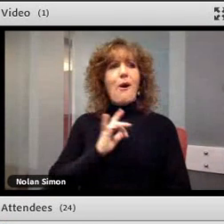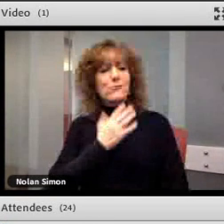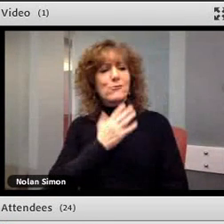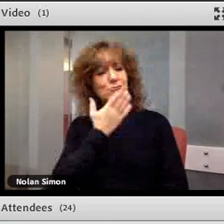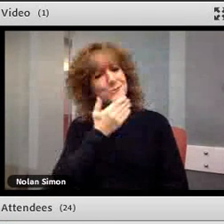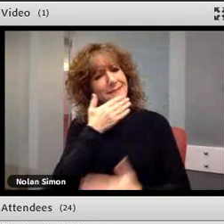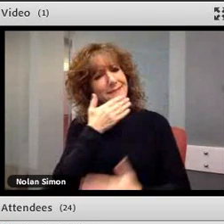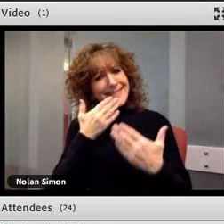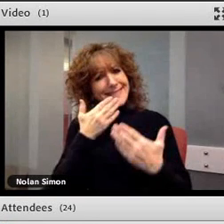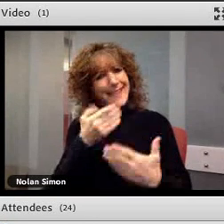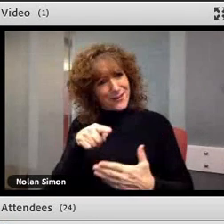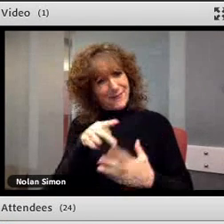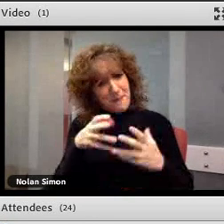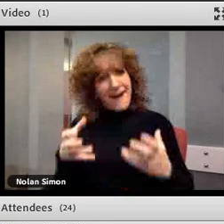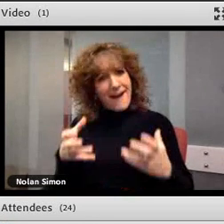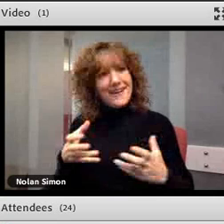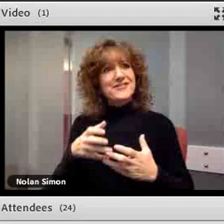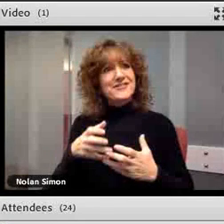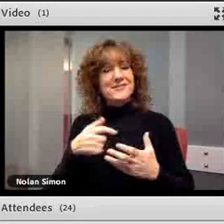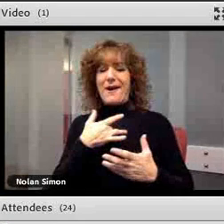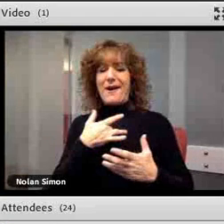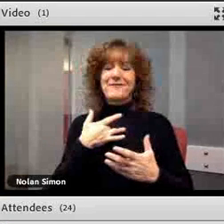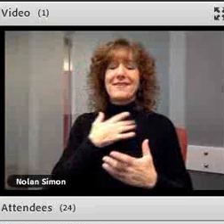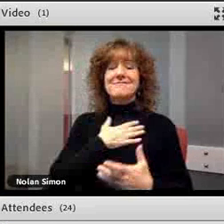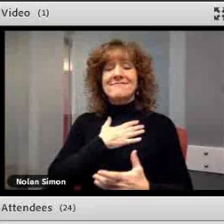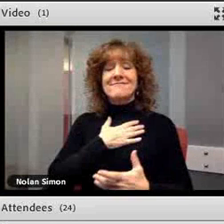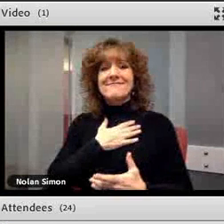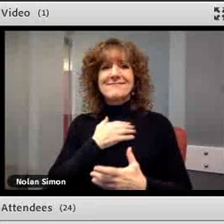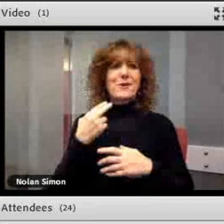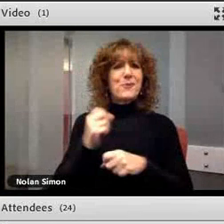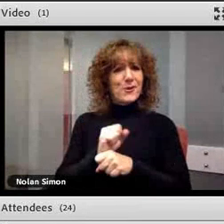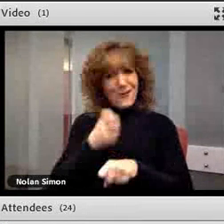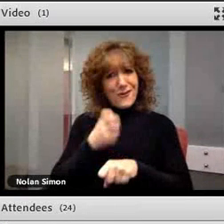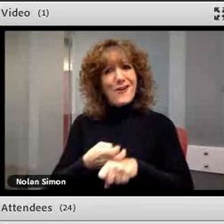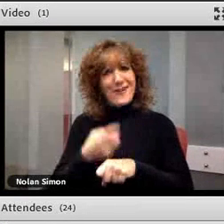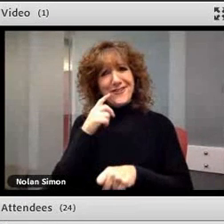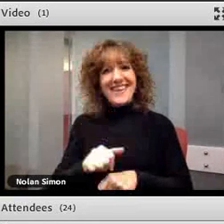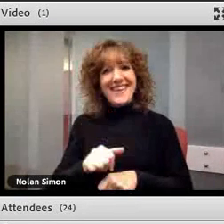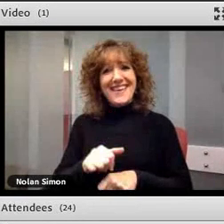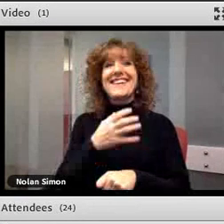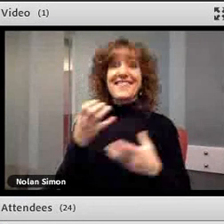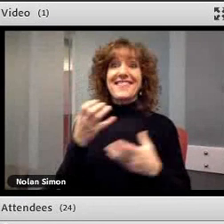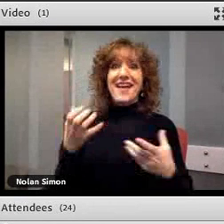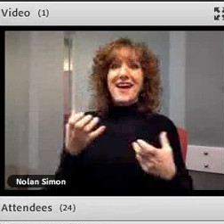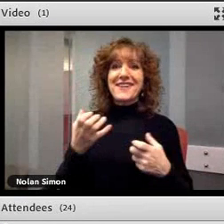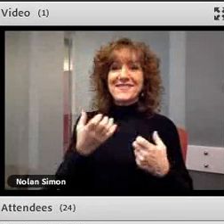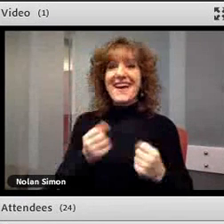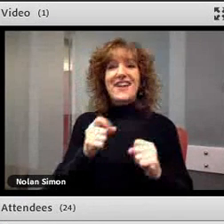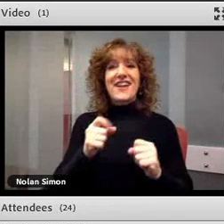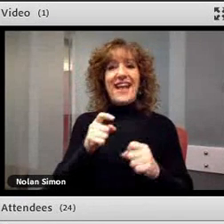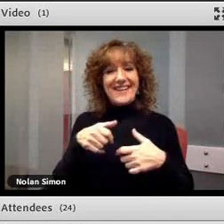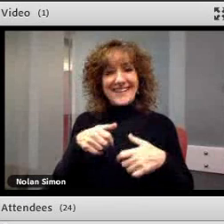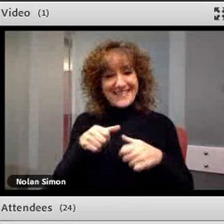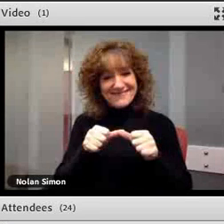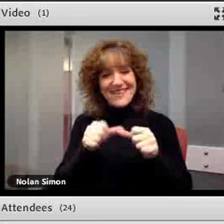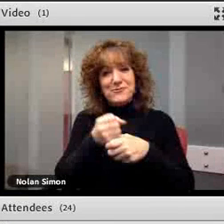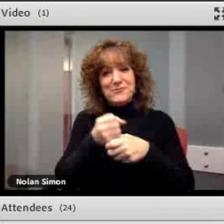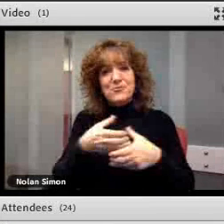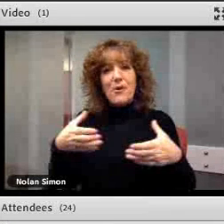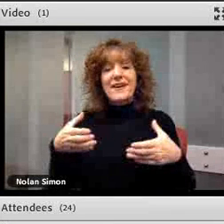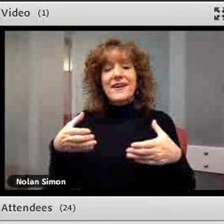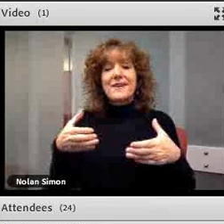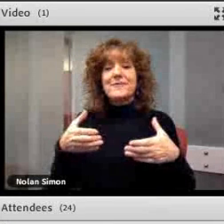sweet. Thank you very much. That means a lot to us because we put a lot of effort into it. And like I said, it keeps growing.